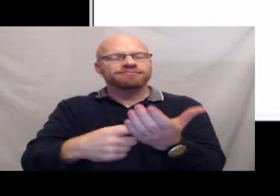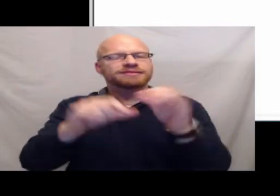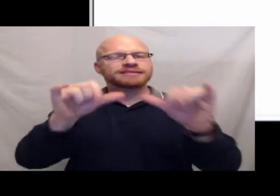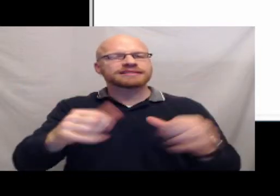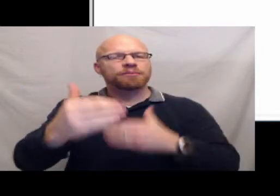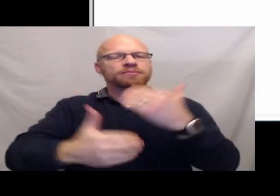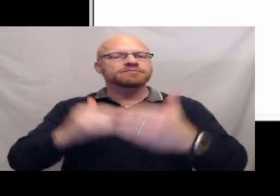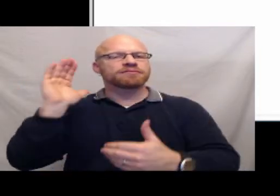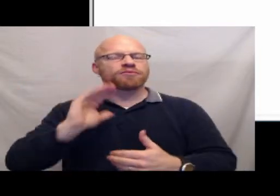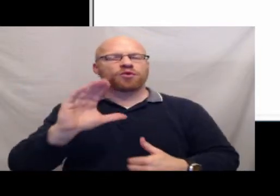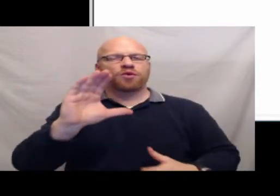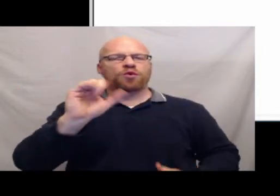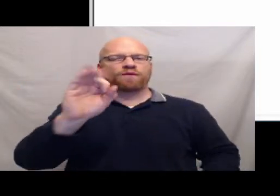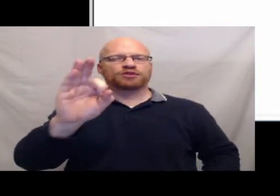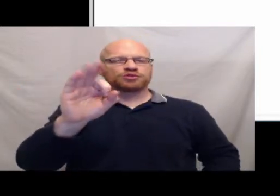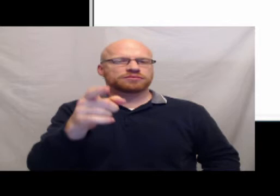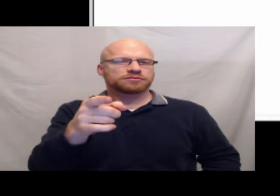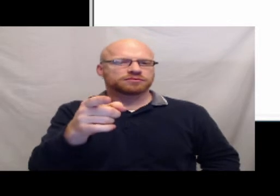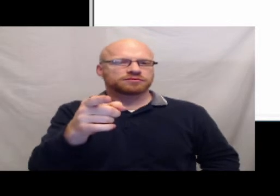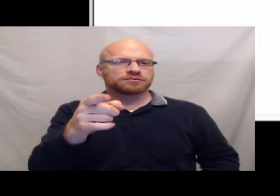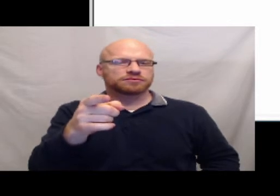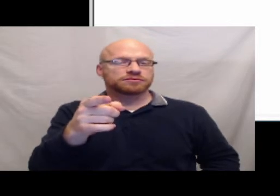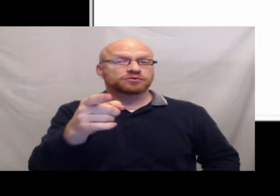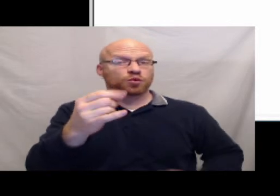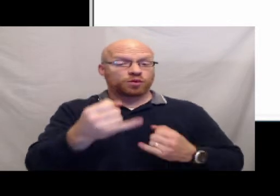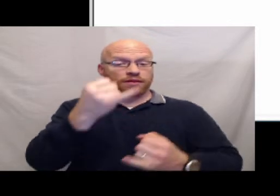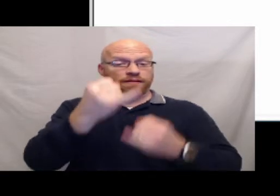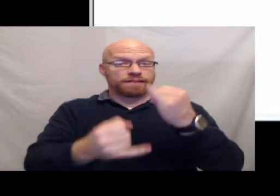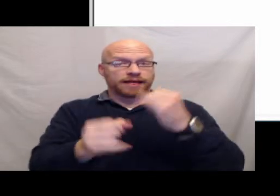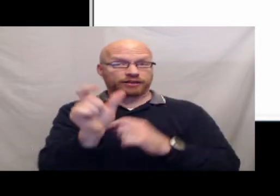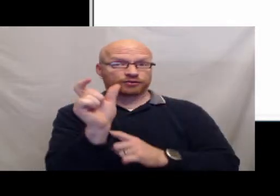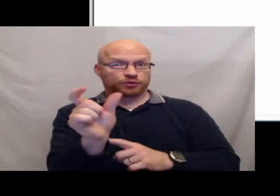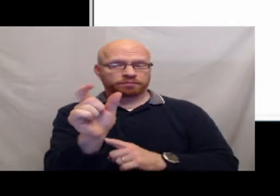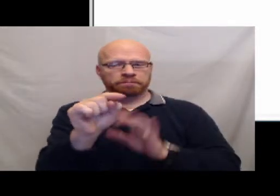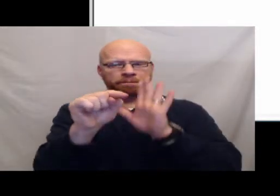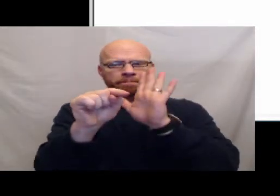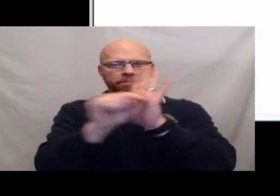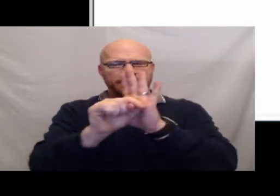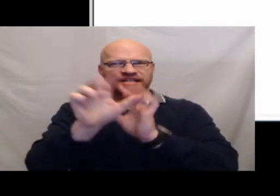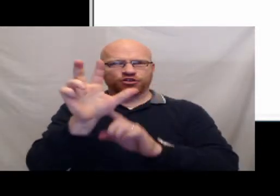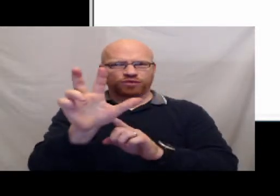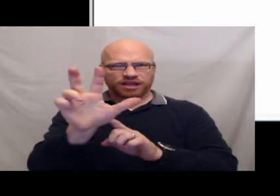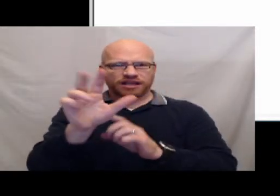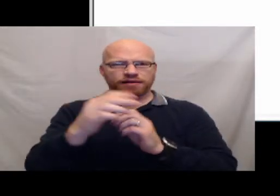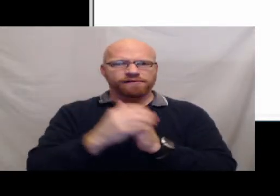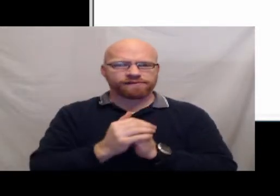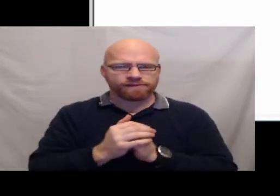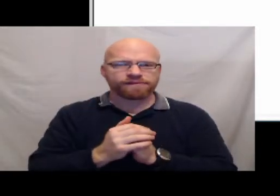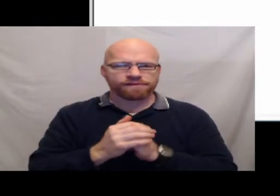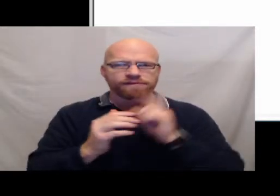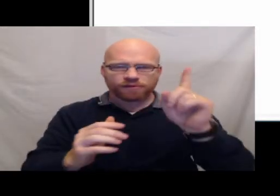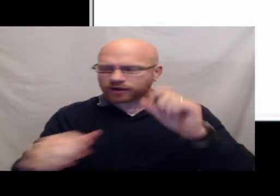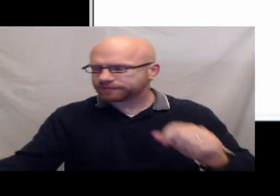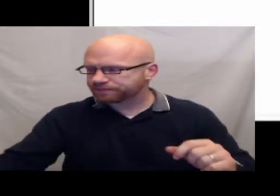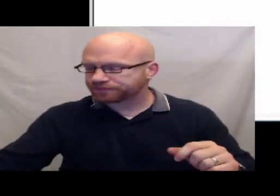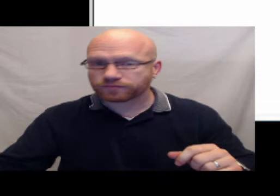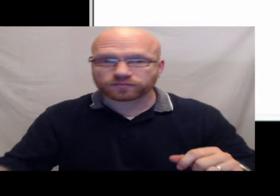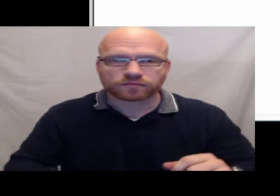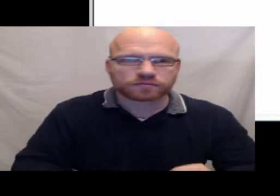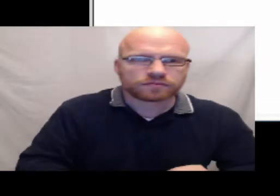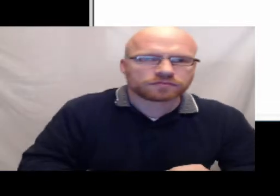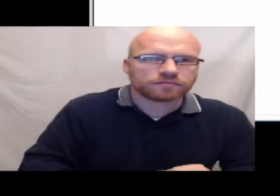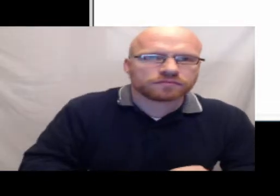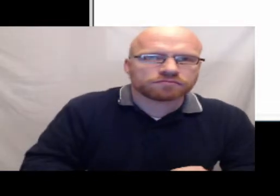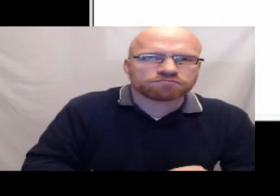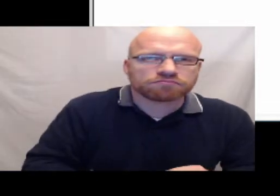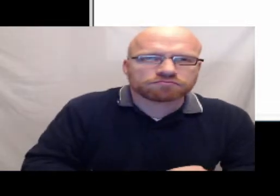variables are y times y. So there's no other way we can do this. This has to be the form we use. But we have minus 3. That part we need to